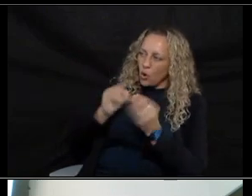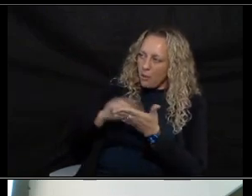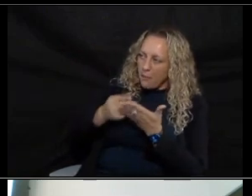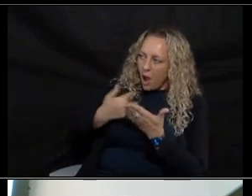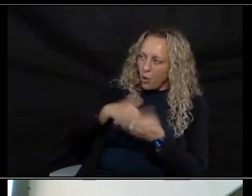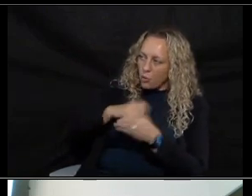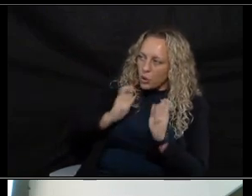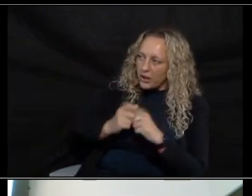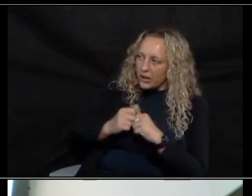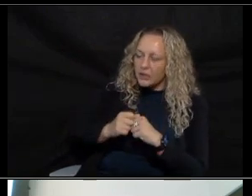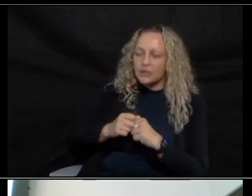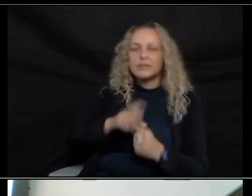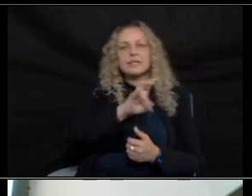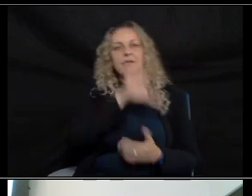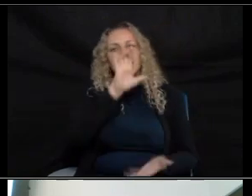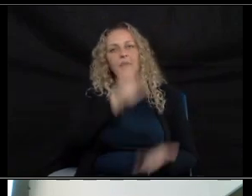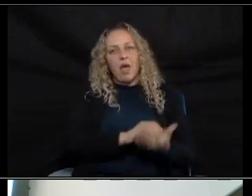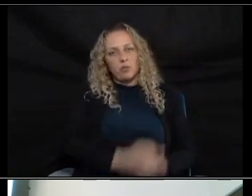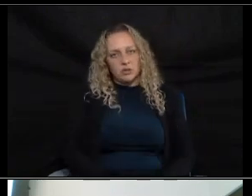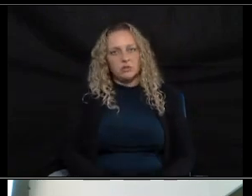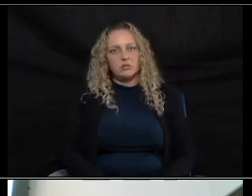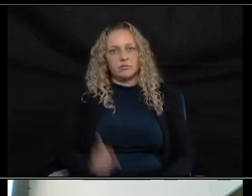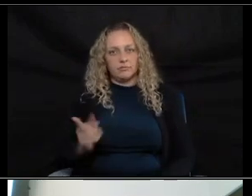donating? $75,000.